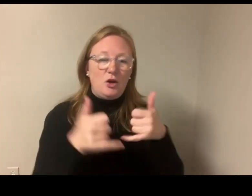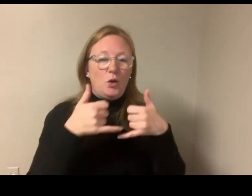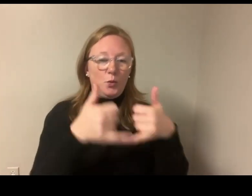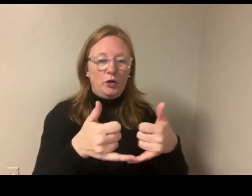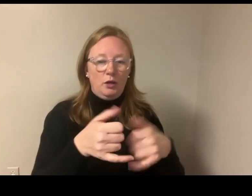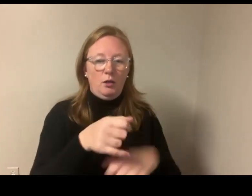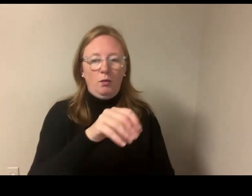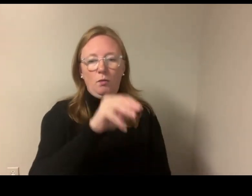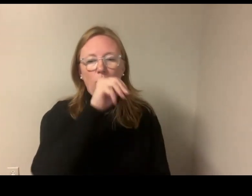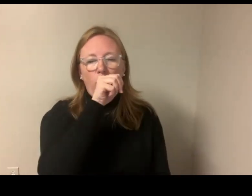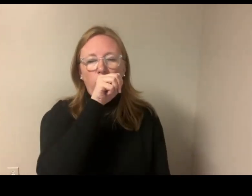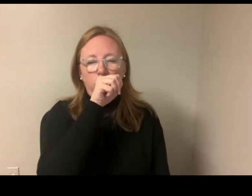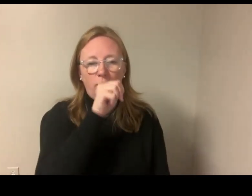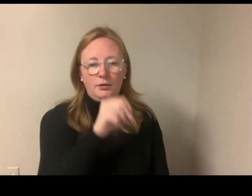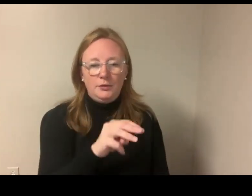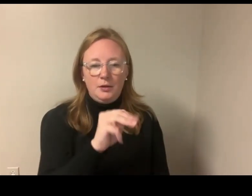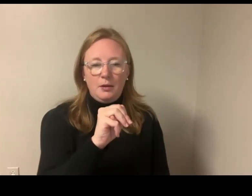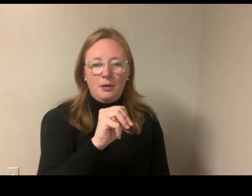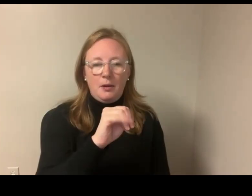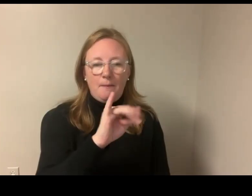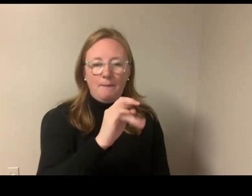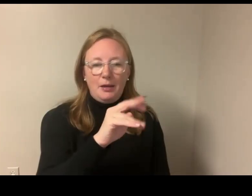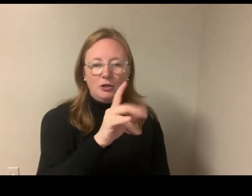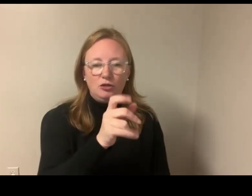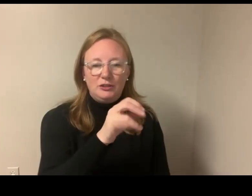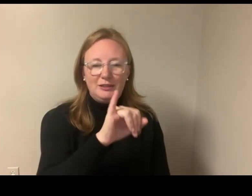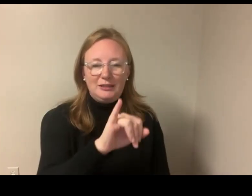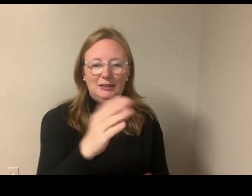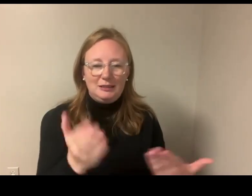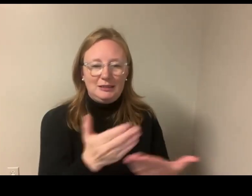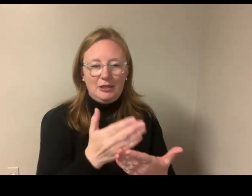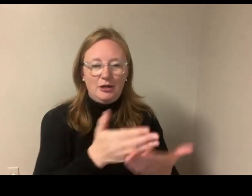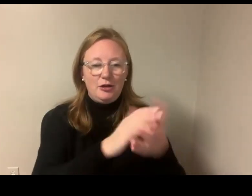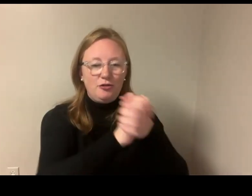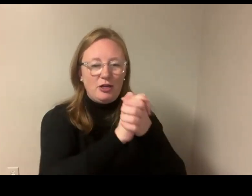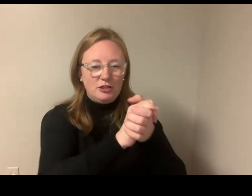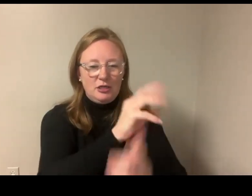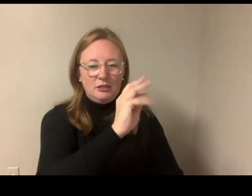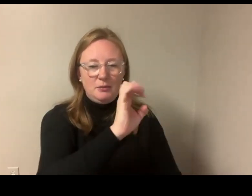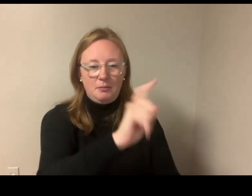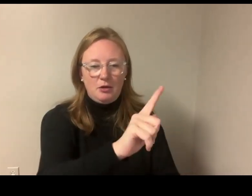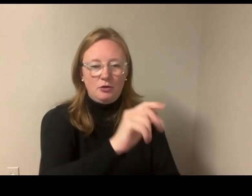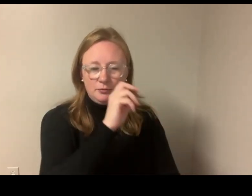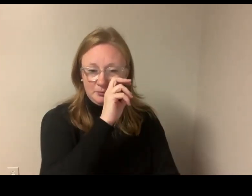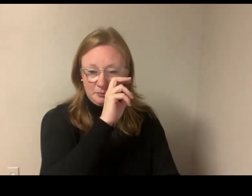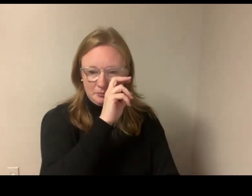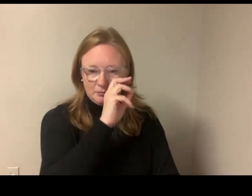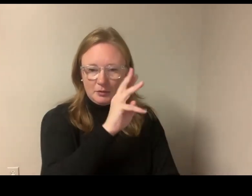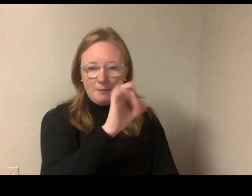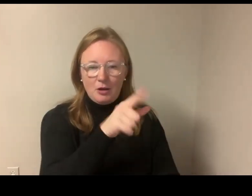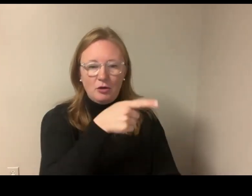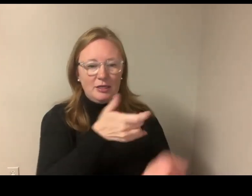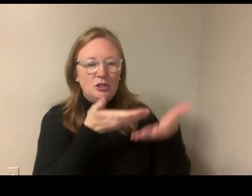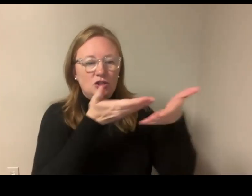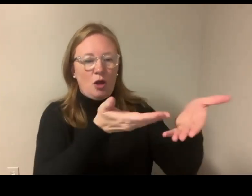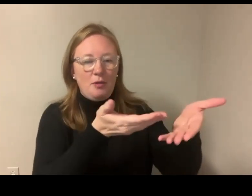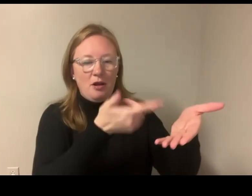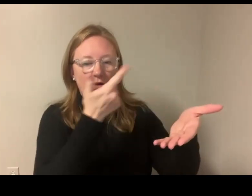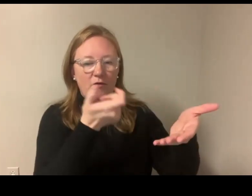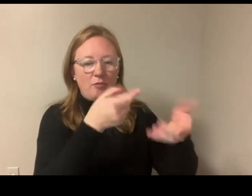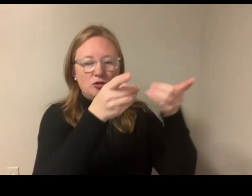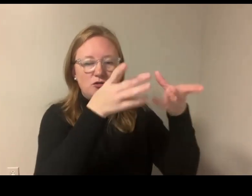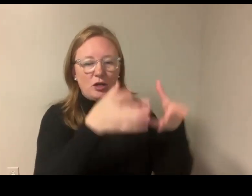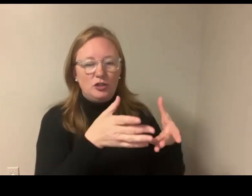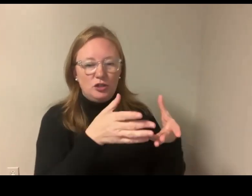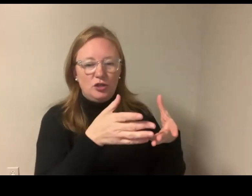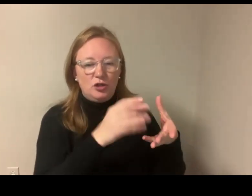awardee, Michael Janicki, who I believe is here. Morning, Michael. Congratulations. Michael was nominated by our